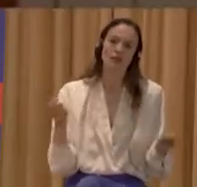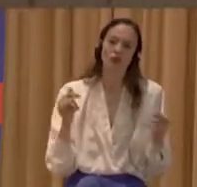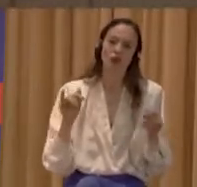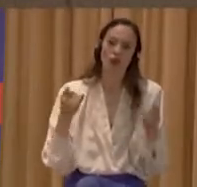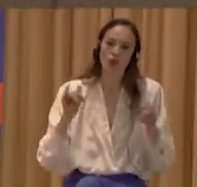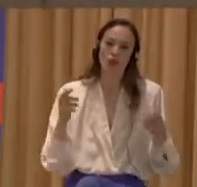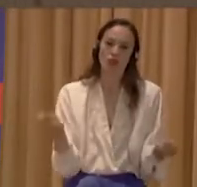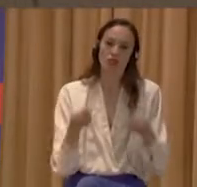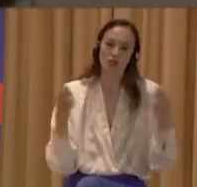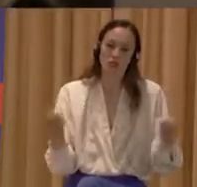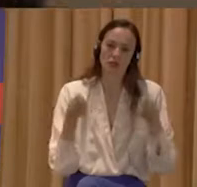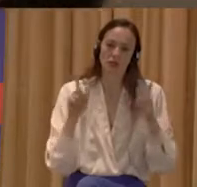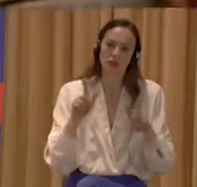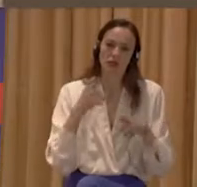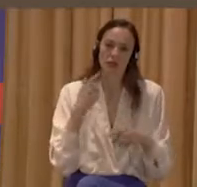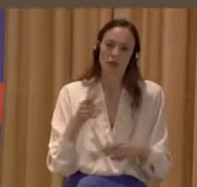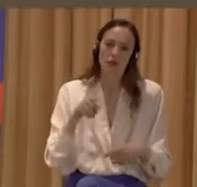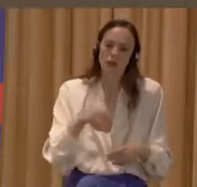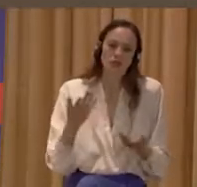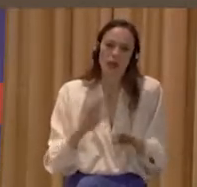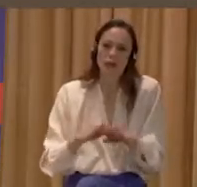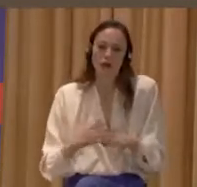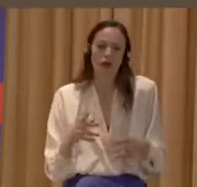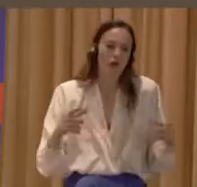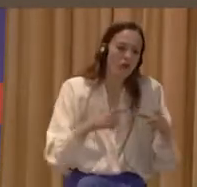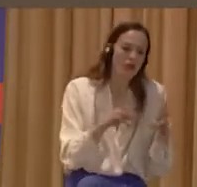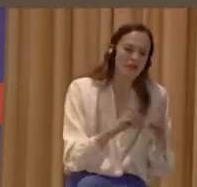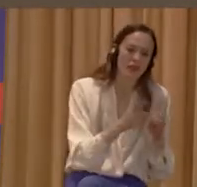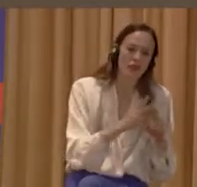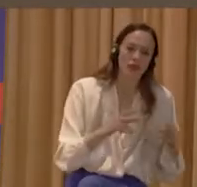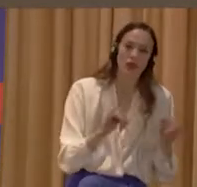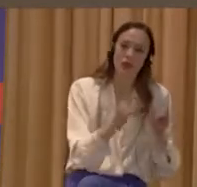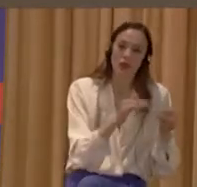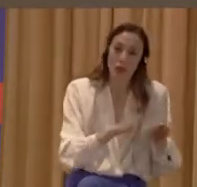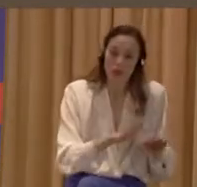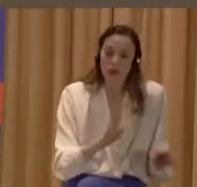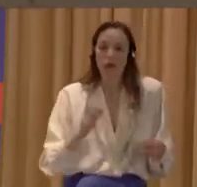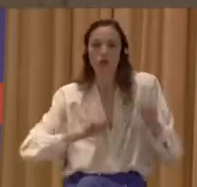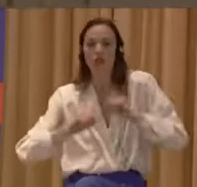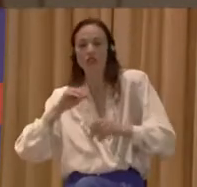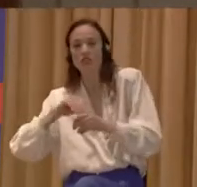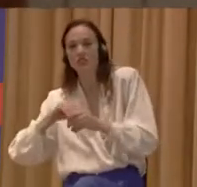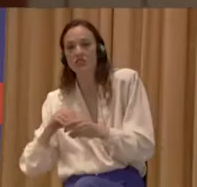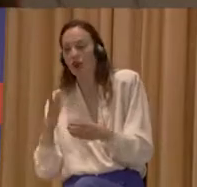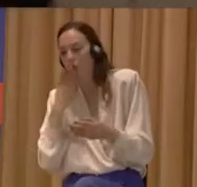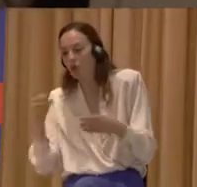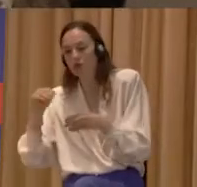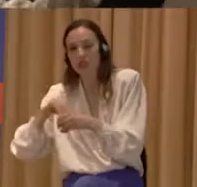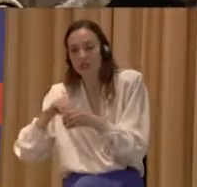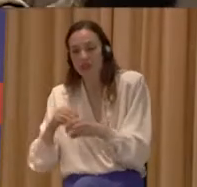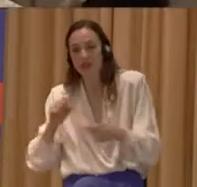with amateur companies, you can act with college societies, and you could even make films on your